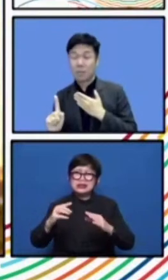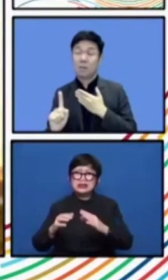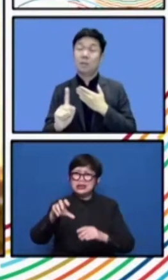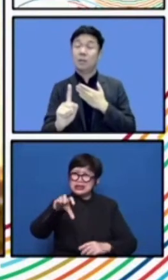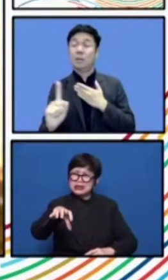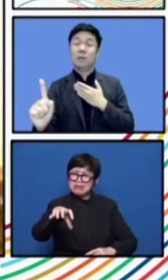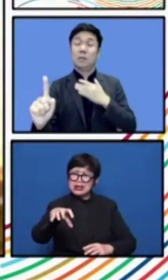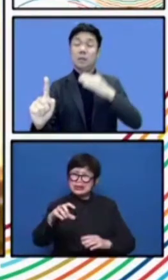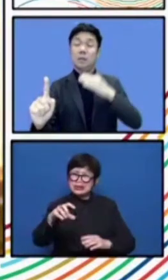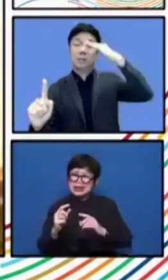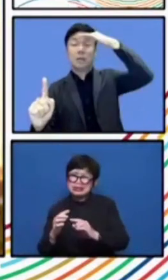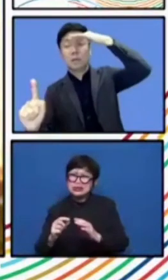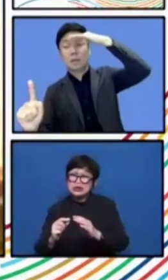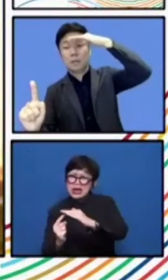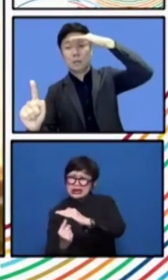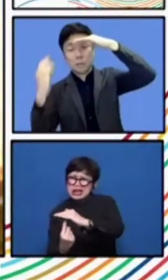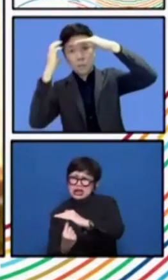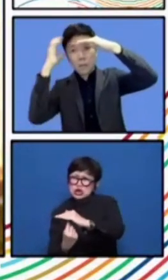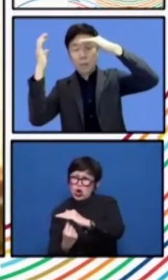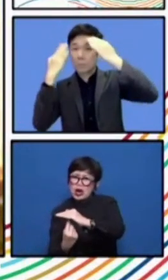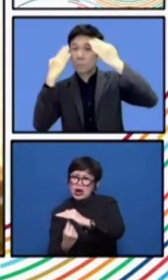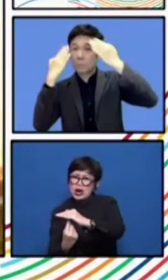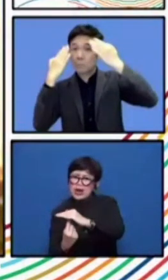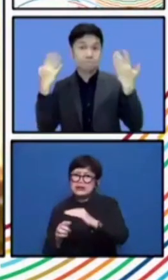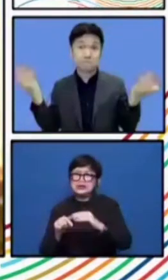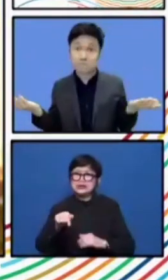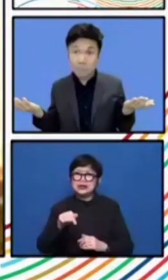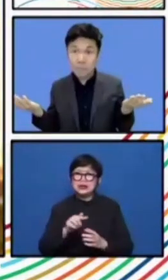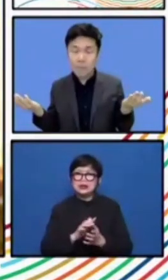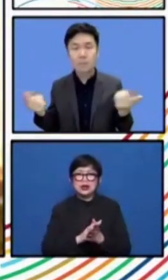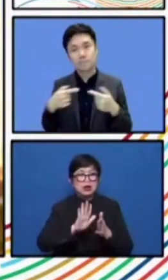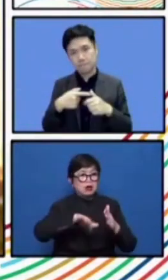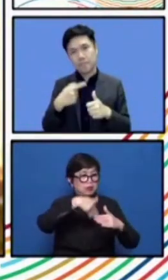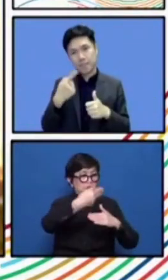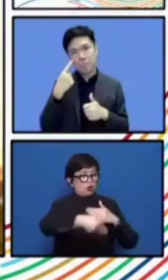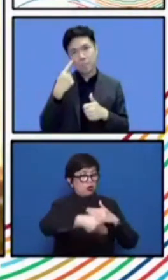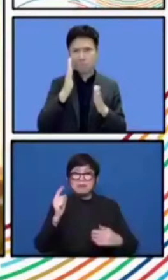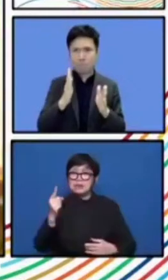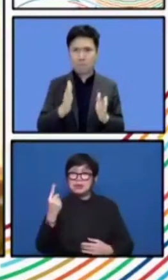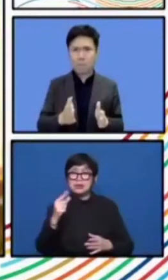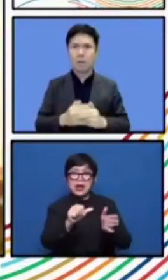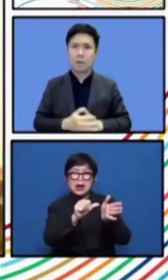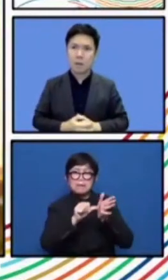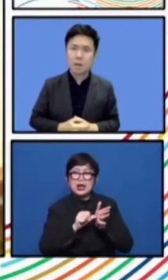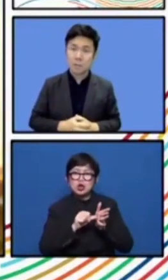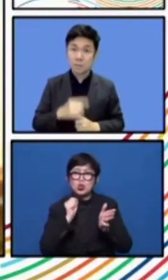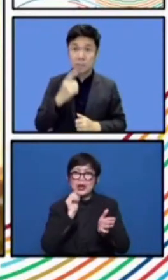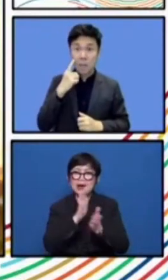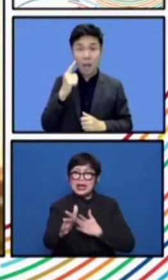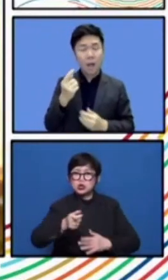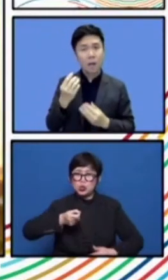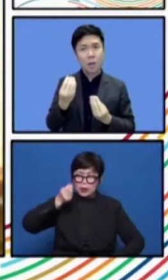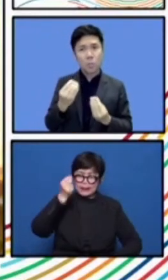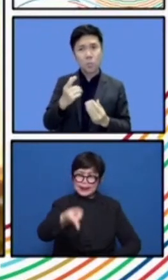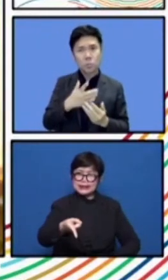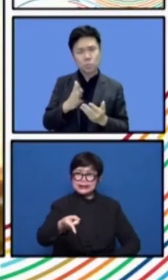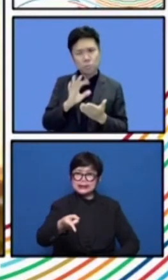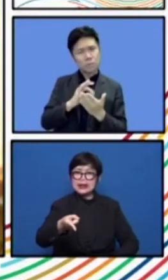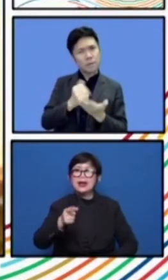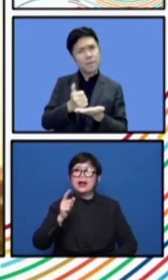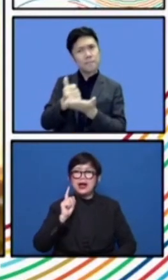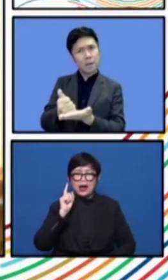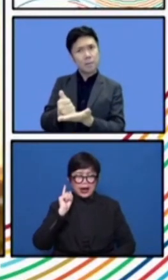program especially cash transfer should be addressed as temporary and provided not as a standalone